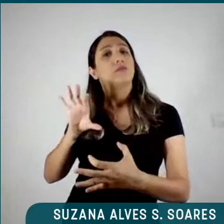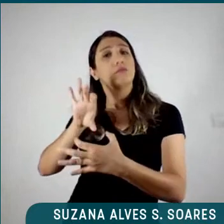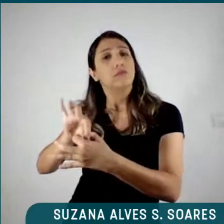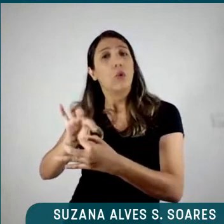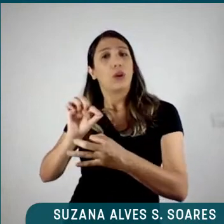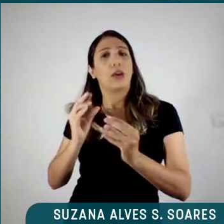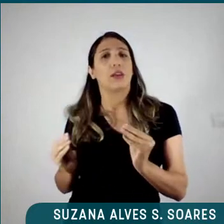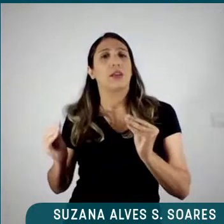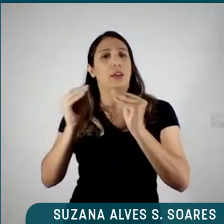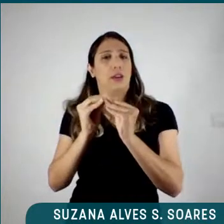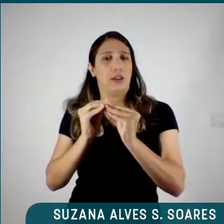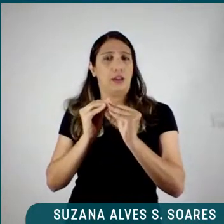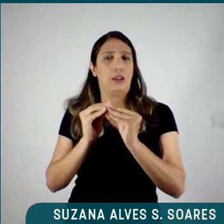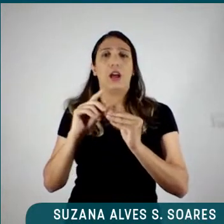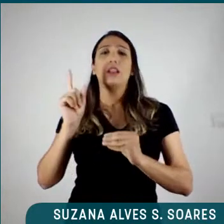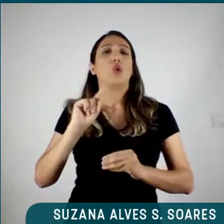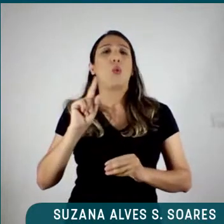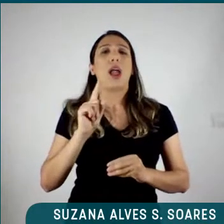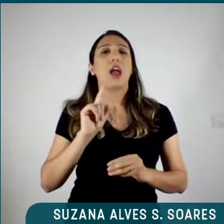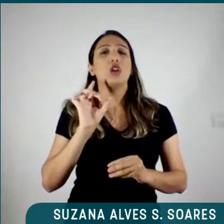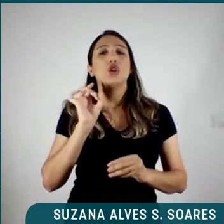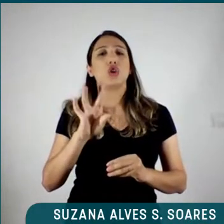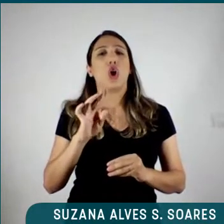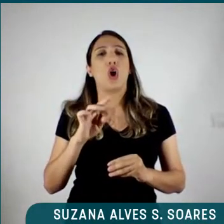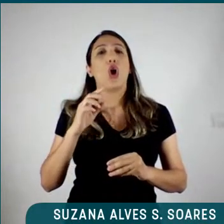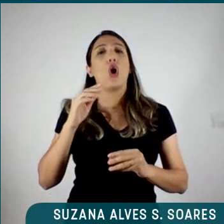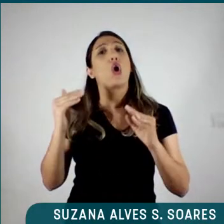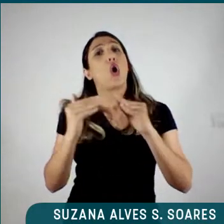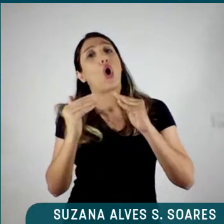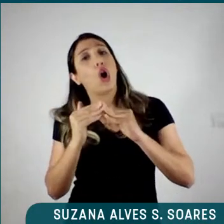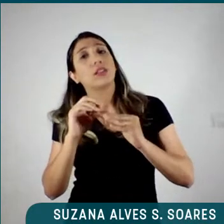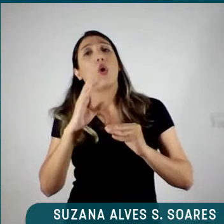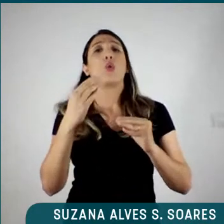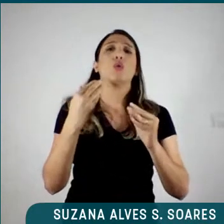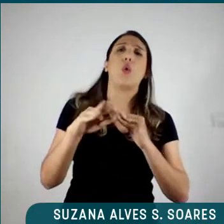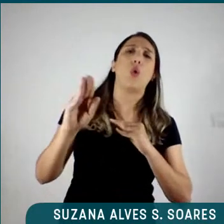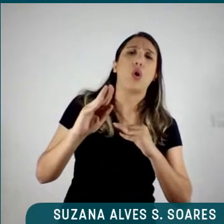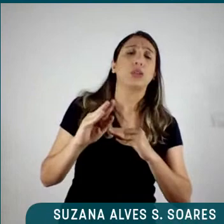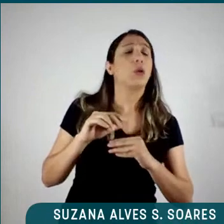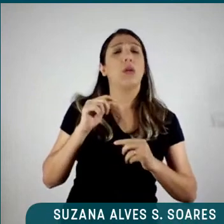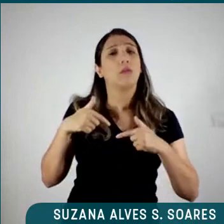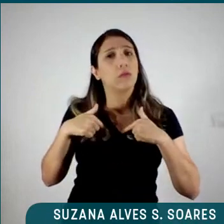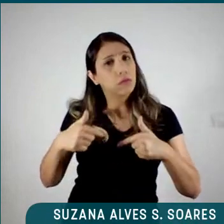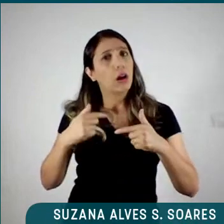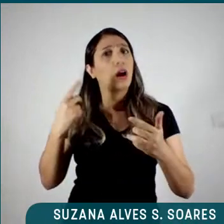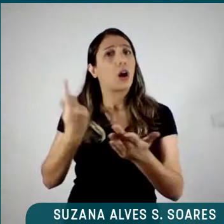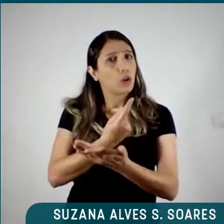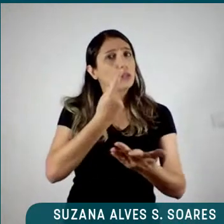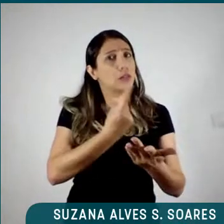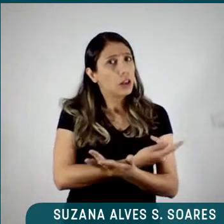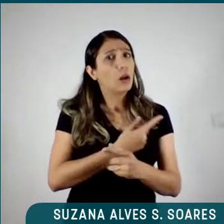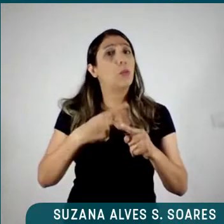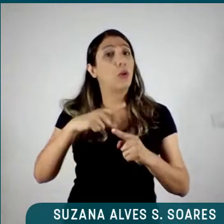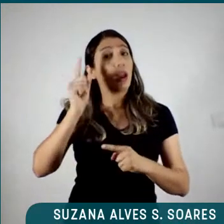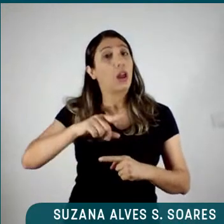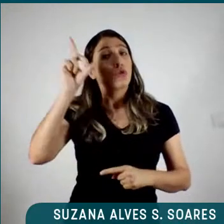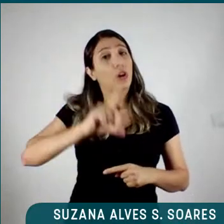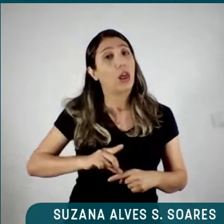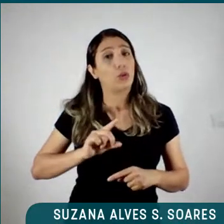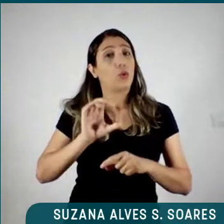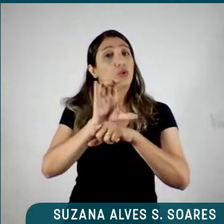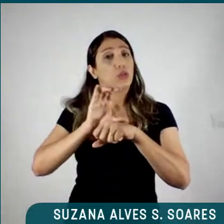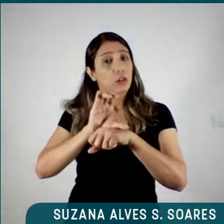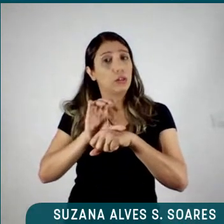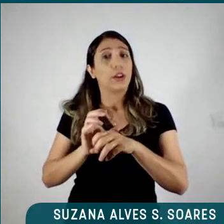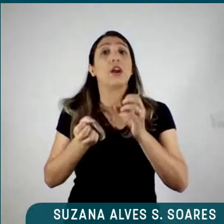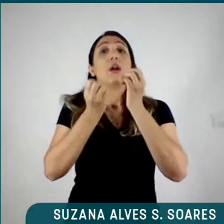for habitation, for living, appropriate living conditions.